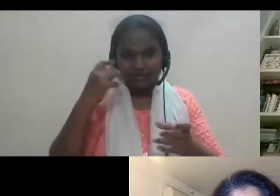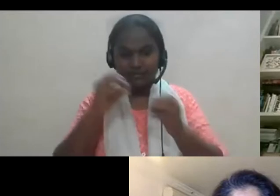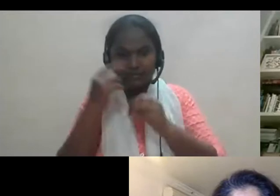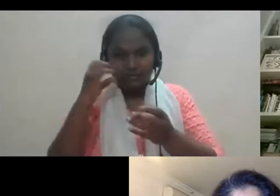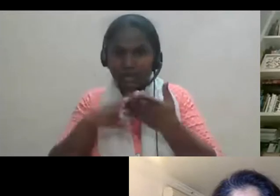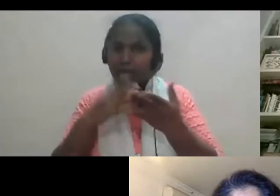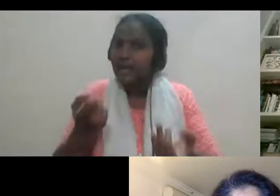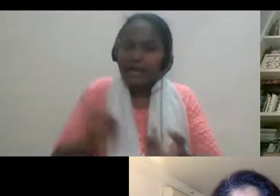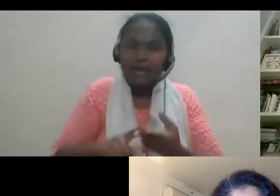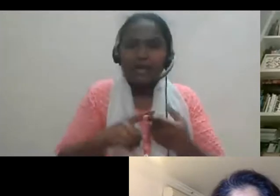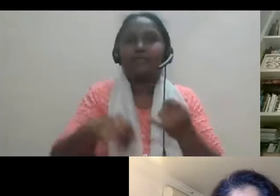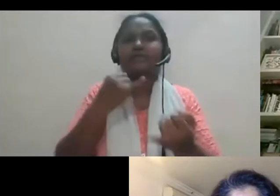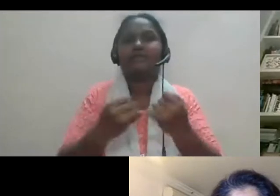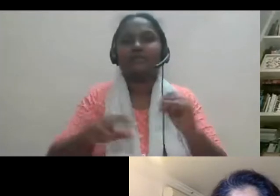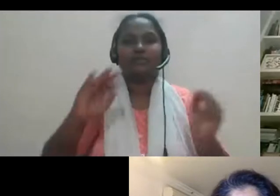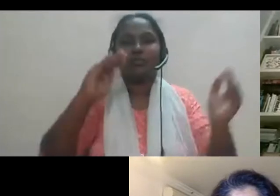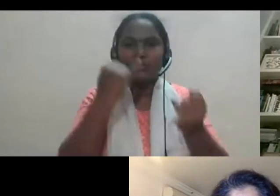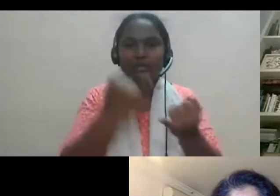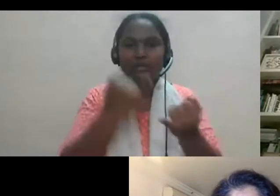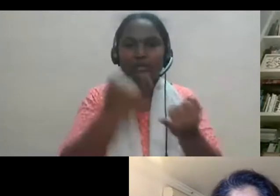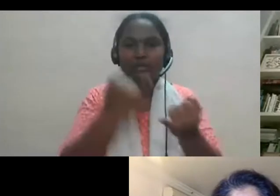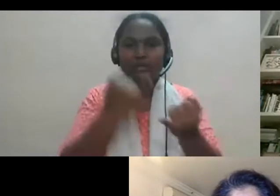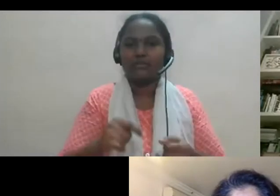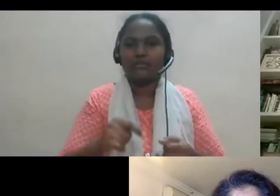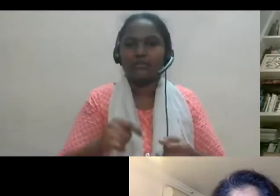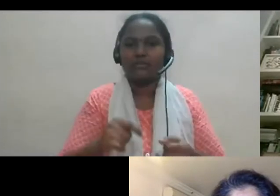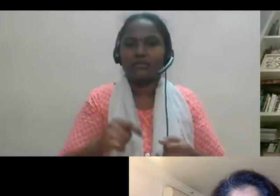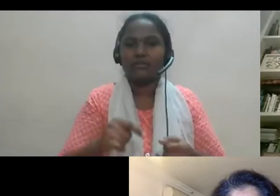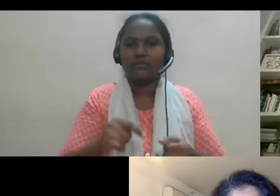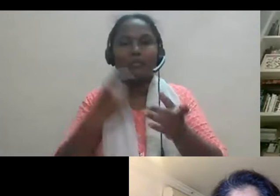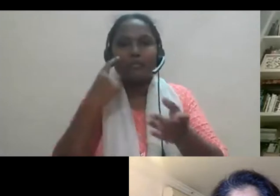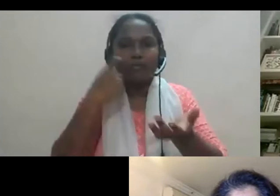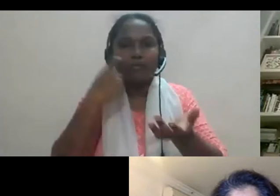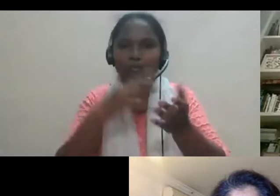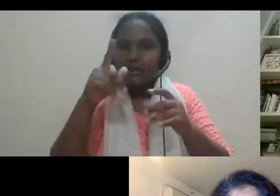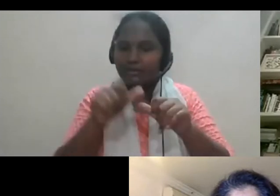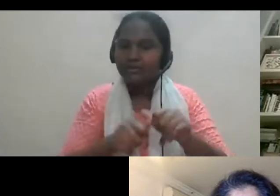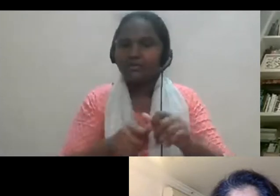has happened in history, in world history. So it's massive,